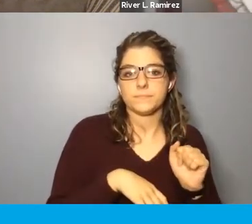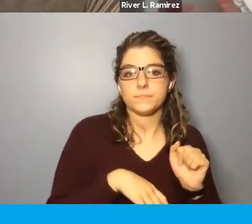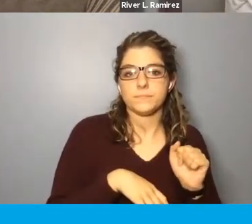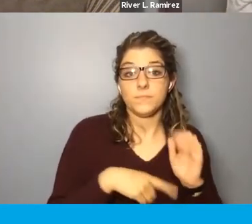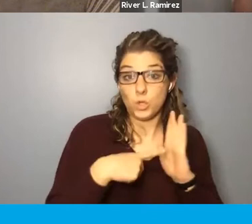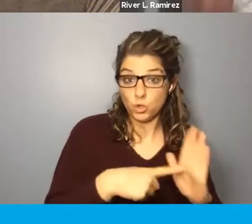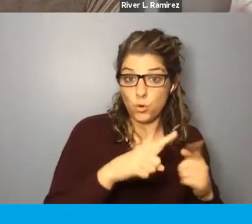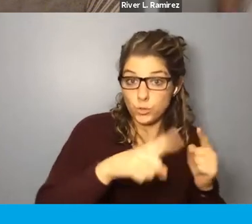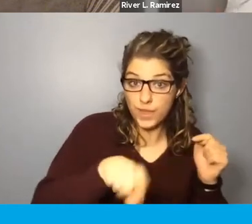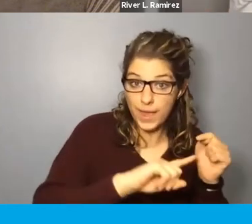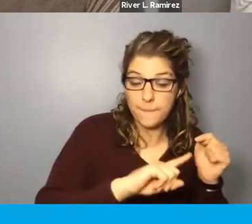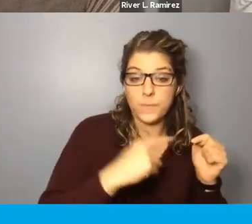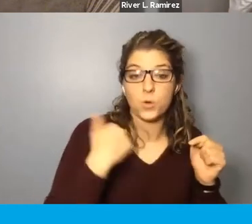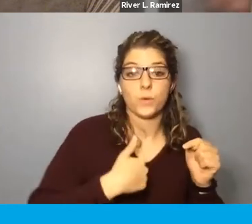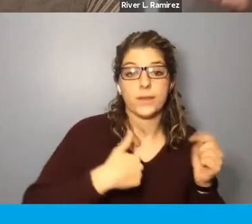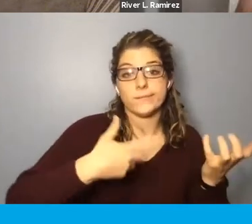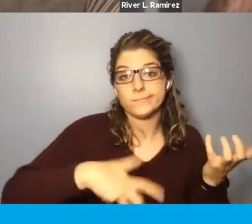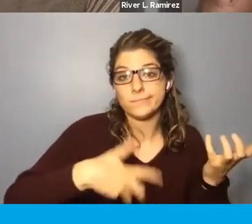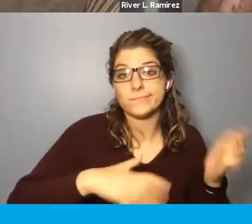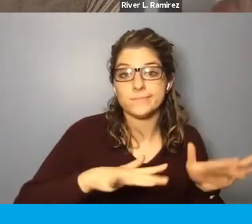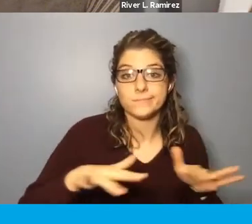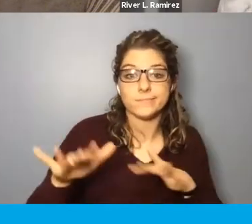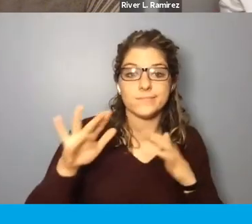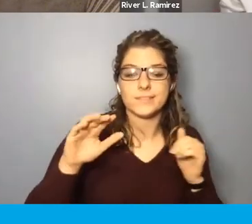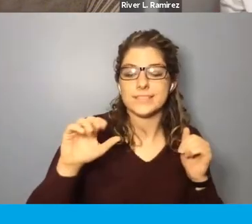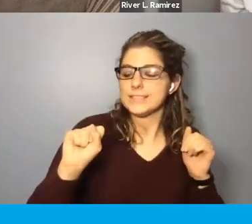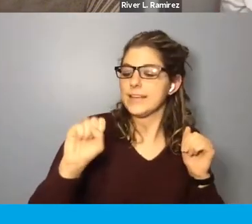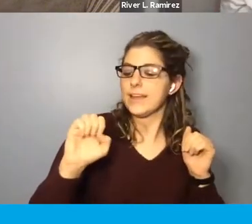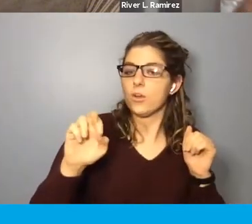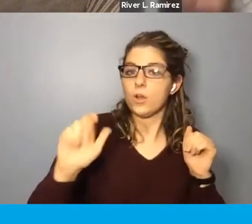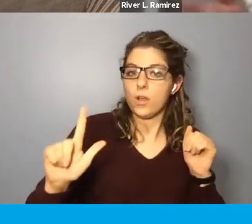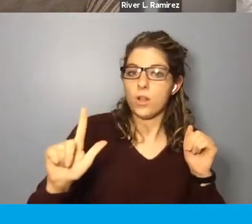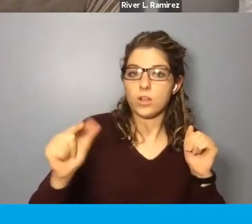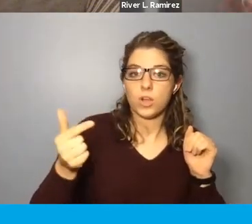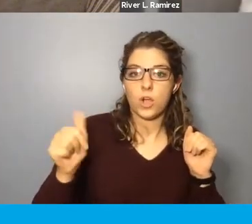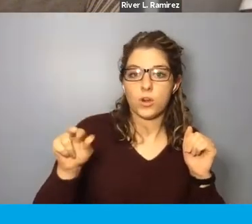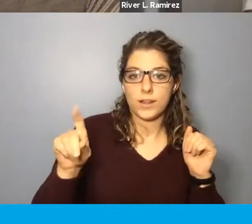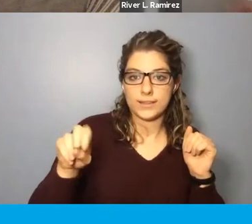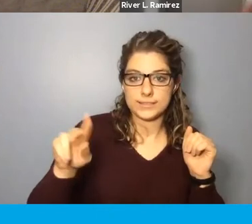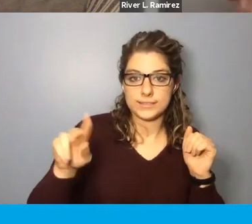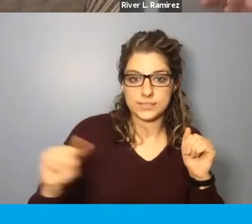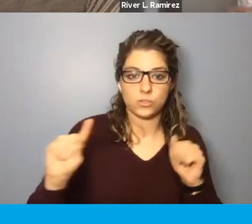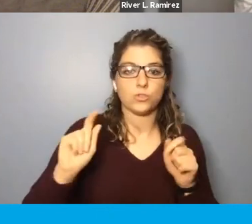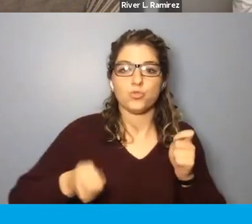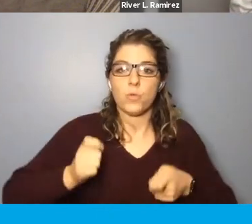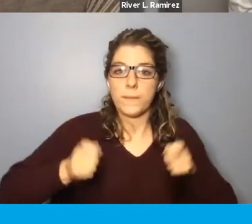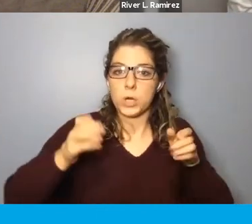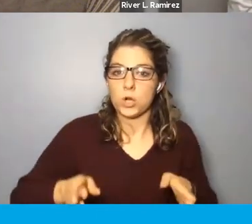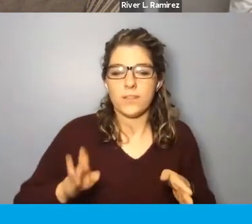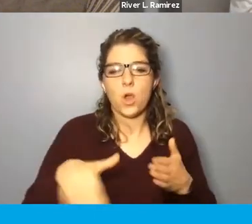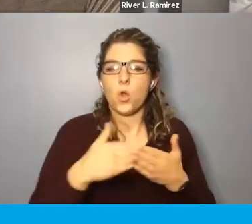showed it to them. We jammed out. Sarah Galdez is a drummer, amazing drummer. And they all wrote their own parts for